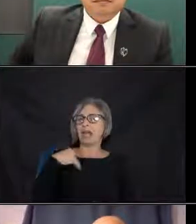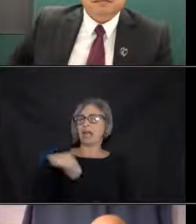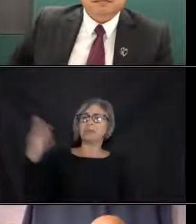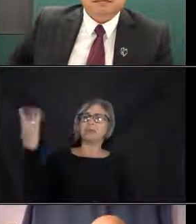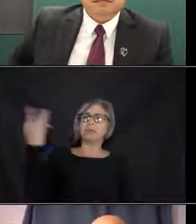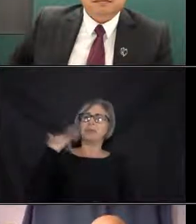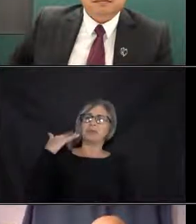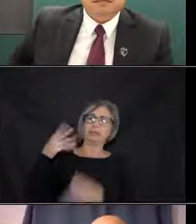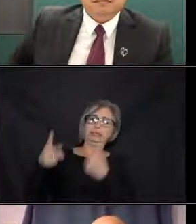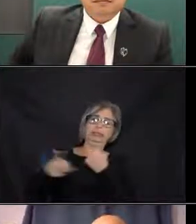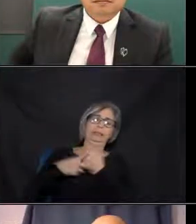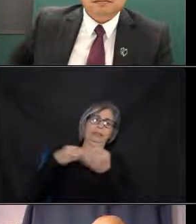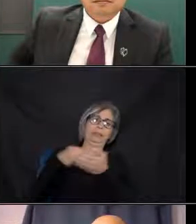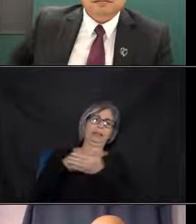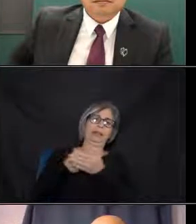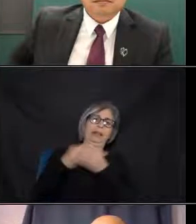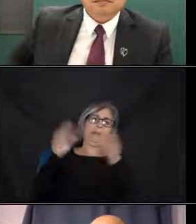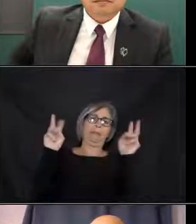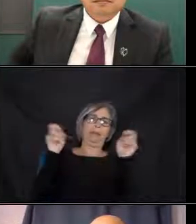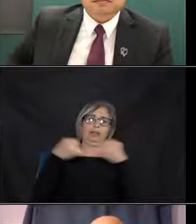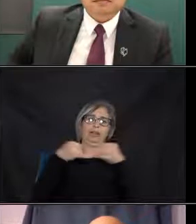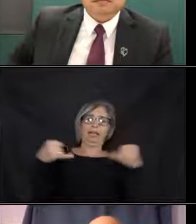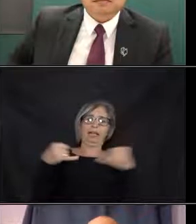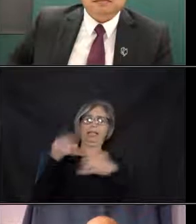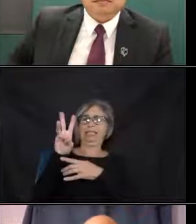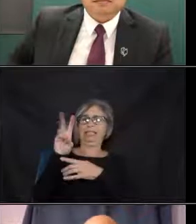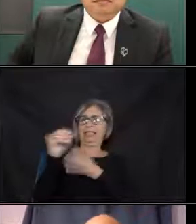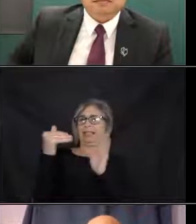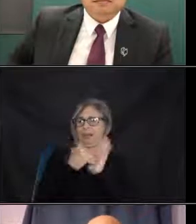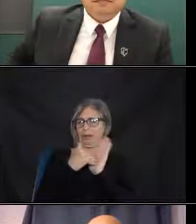allocated a budget line of